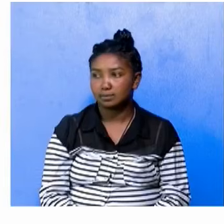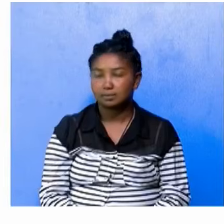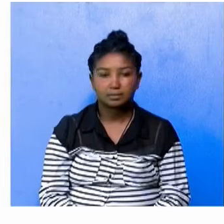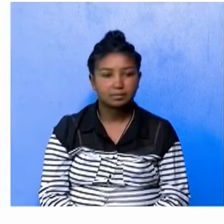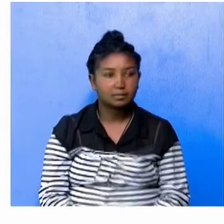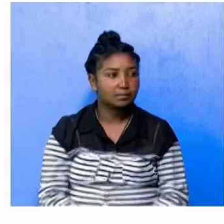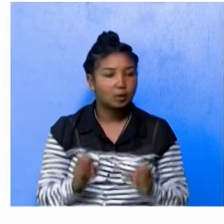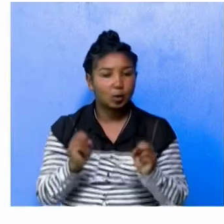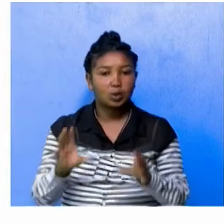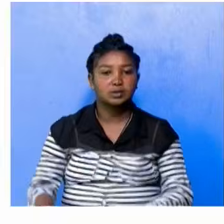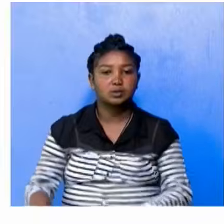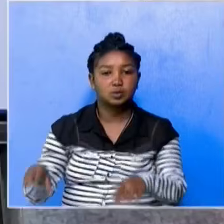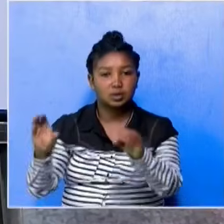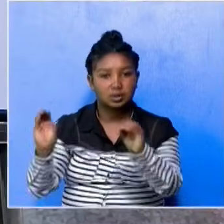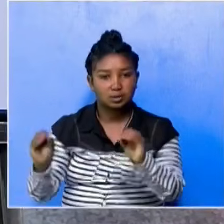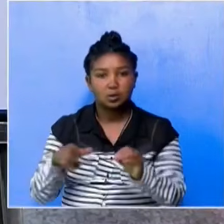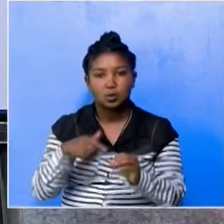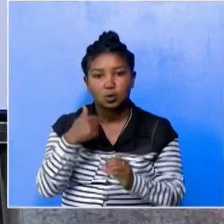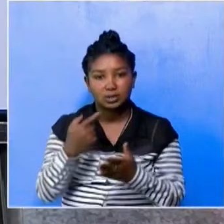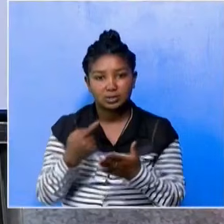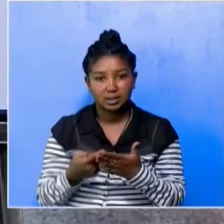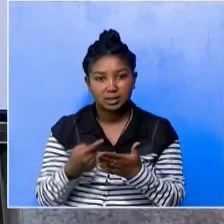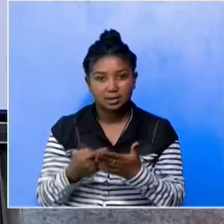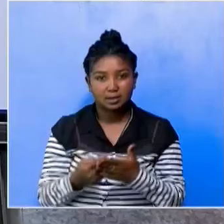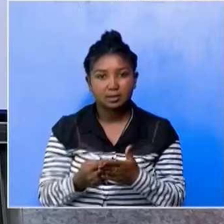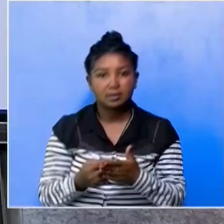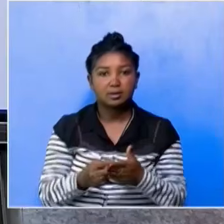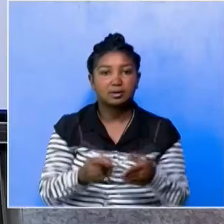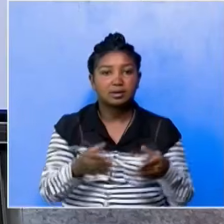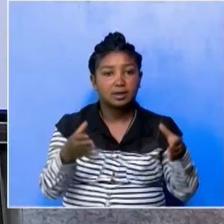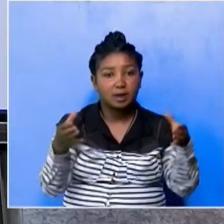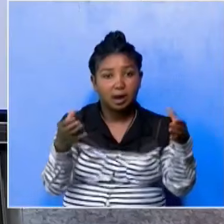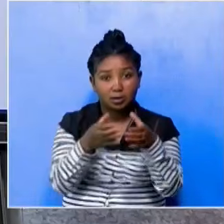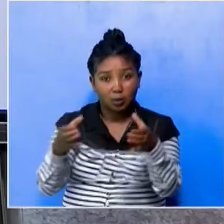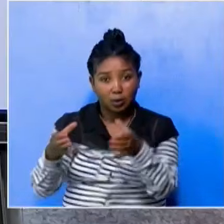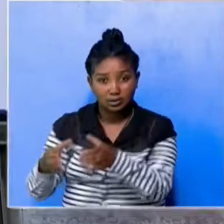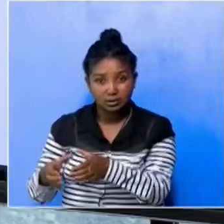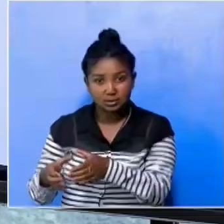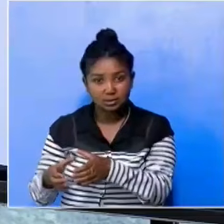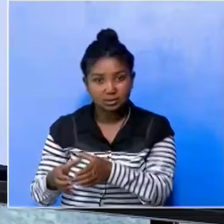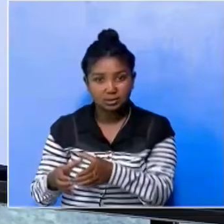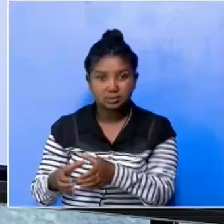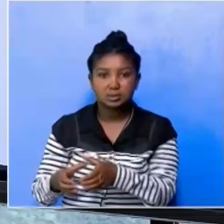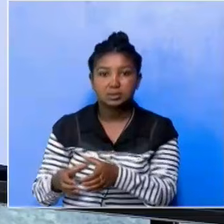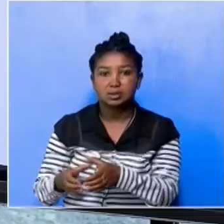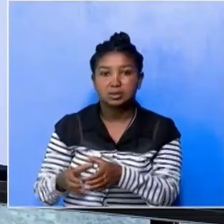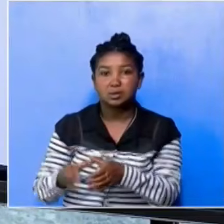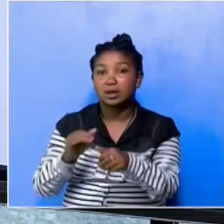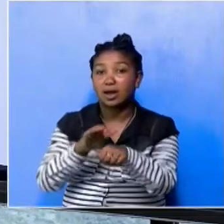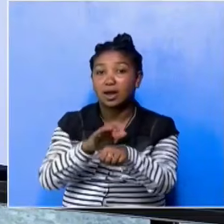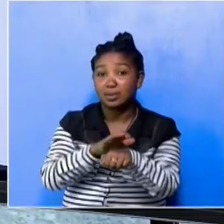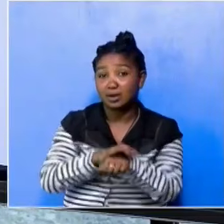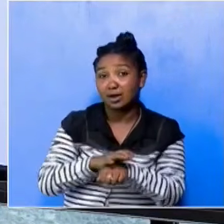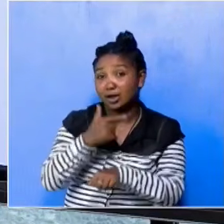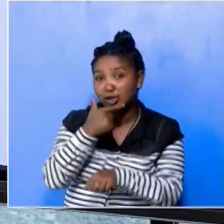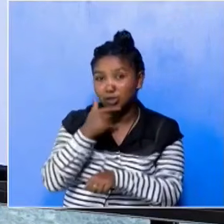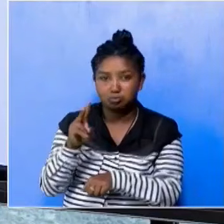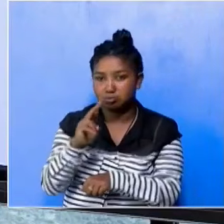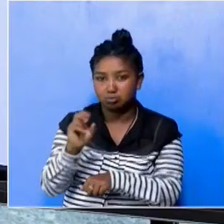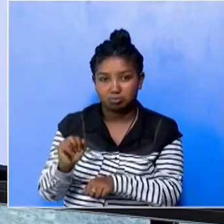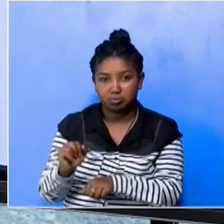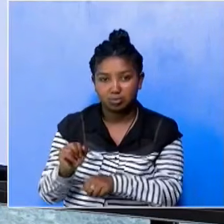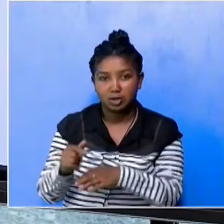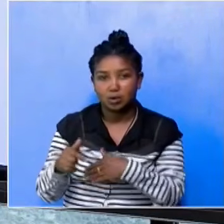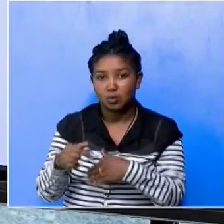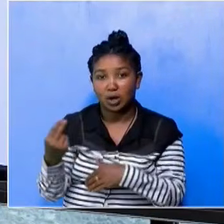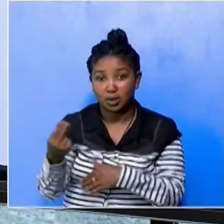Okay, students, we can say here, categorize and categorize in American and British English, okay?